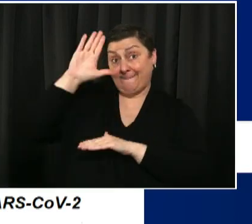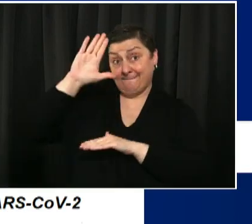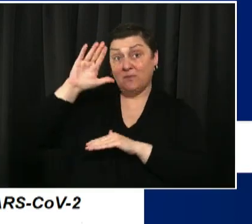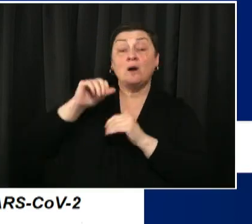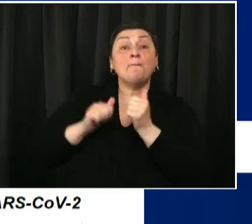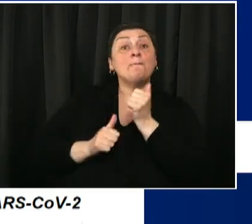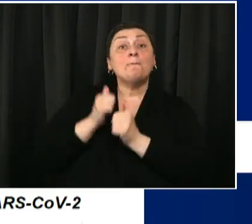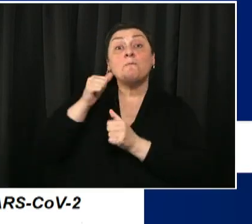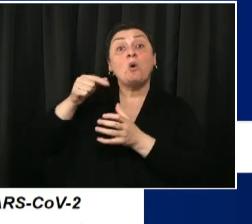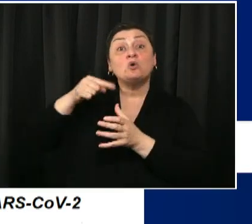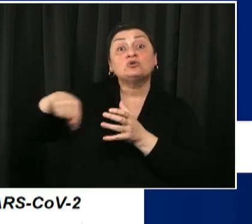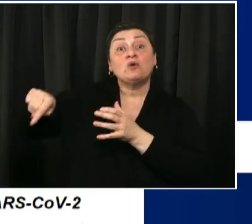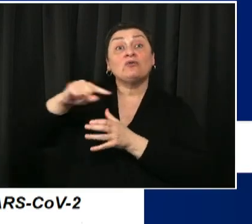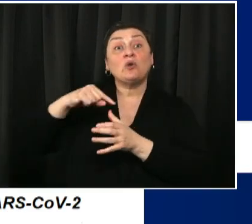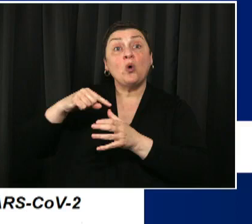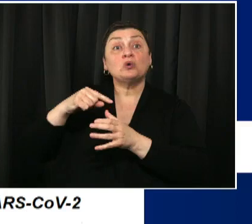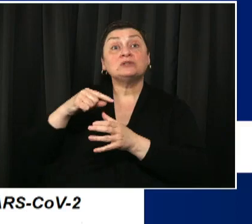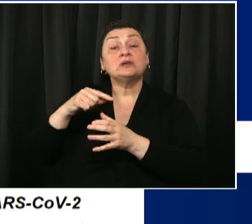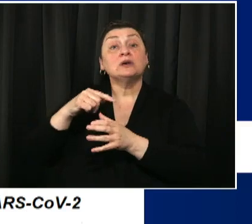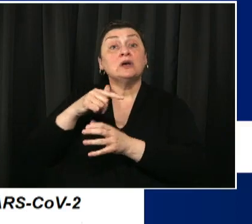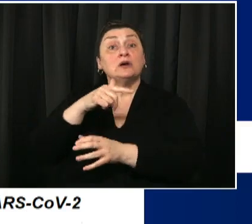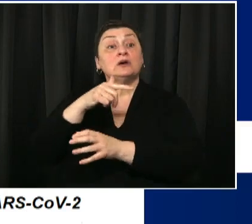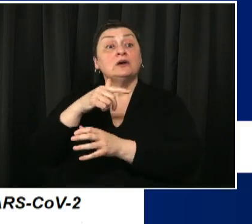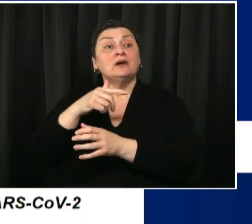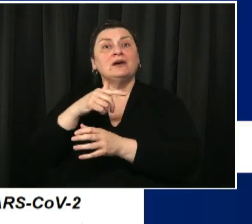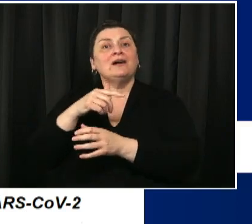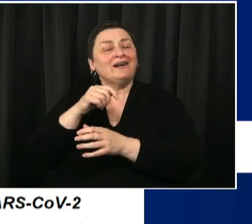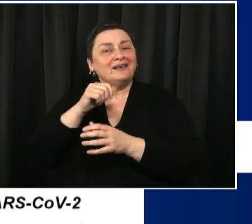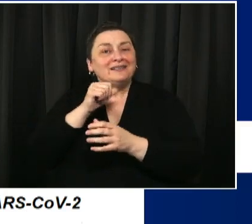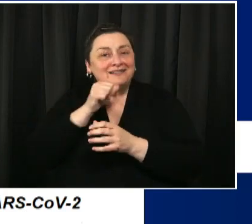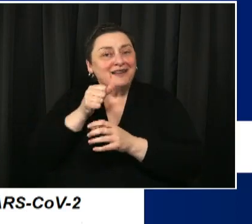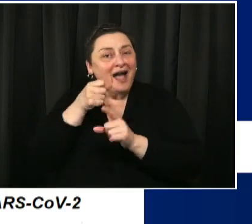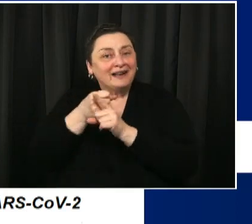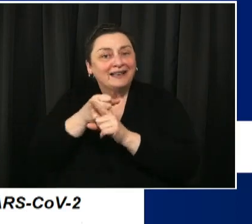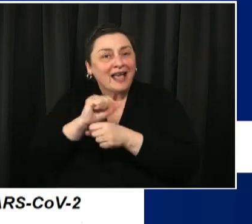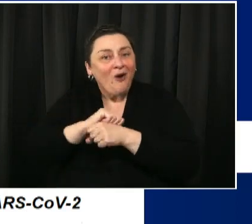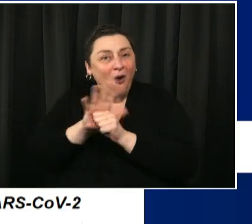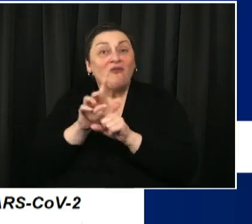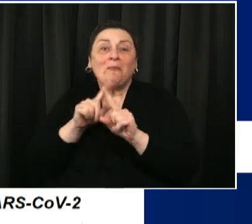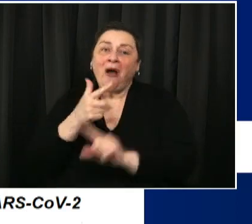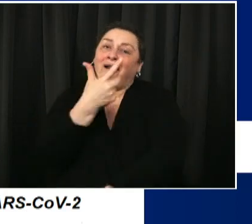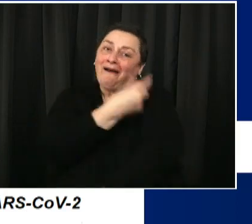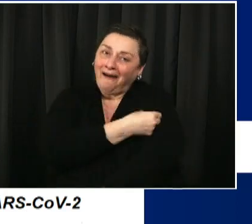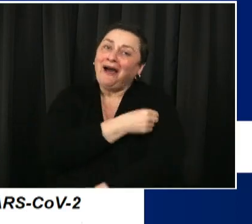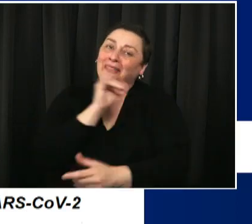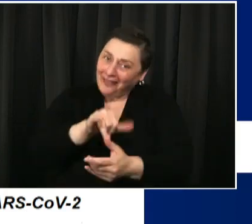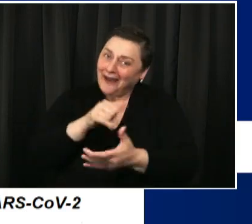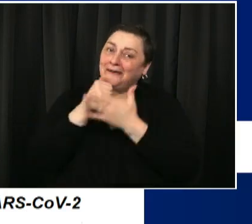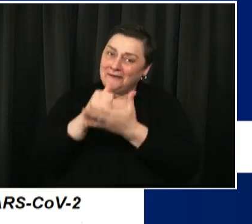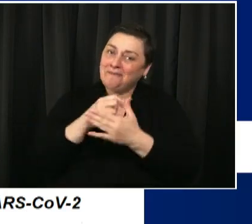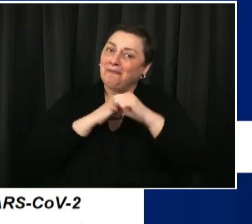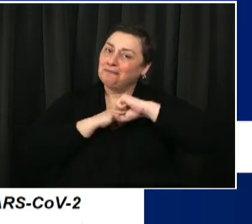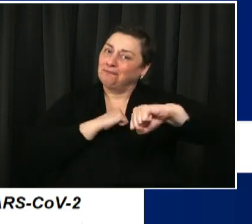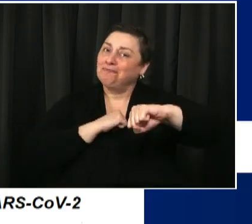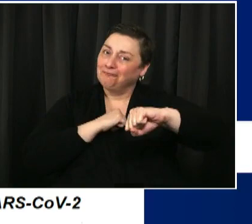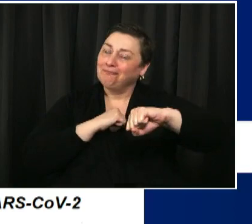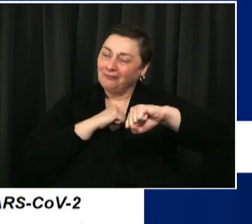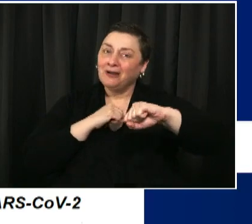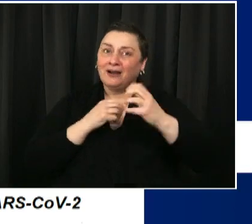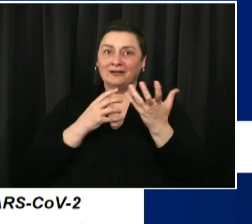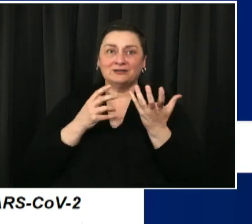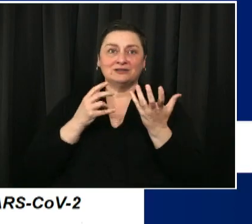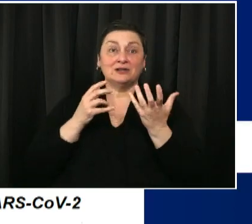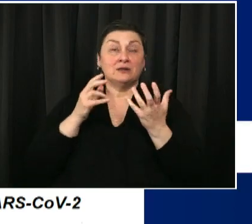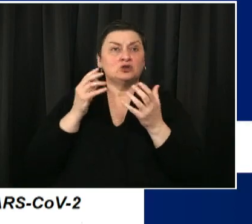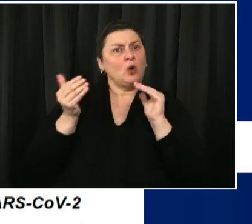age group is coming from vaccination, not from having been infected. But again, we, as of last week,